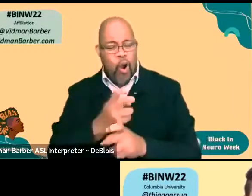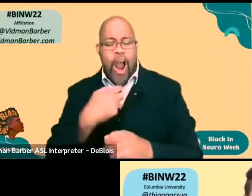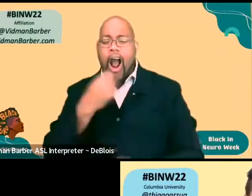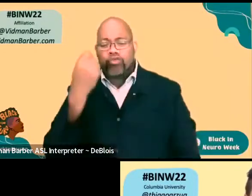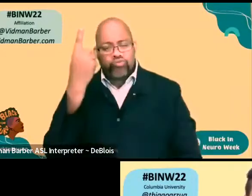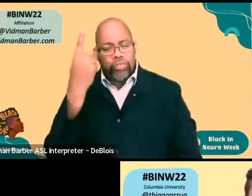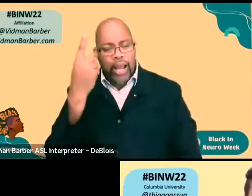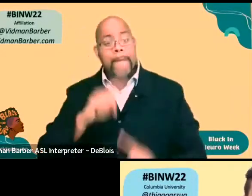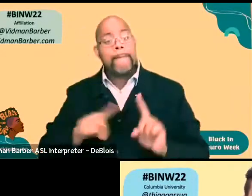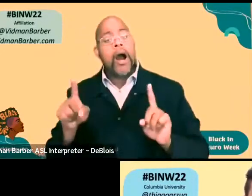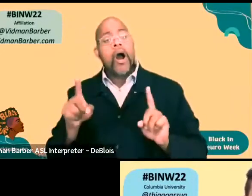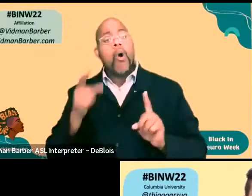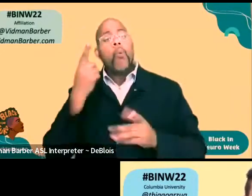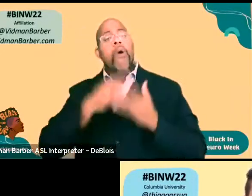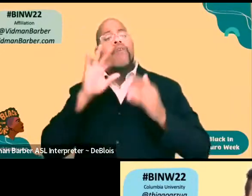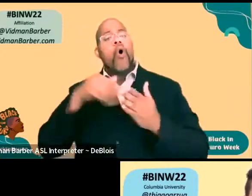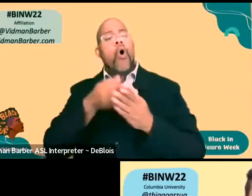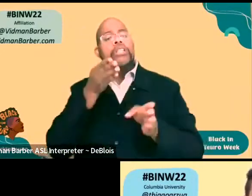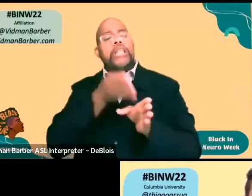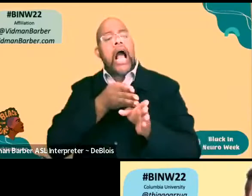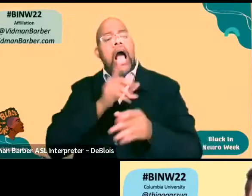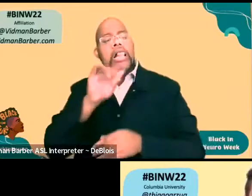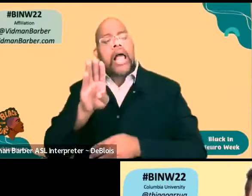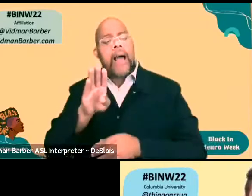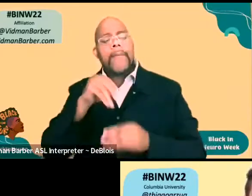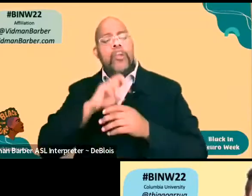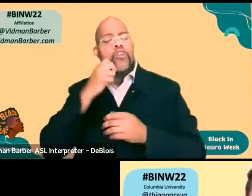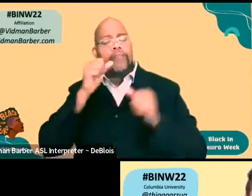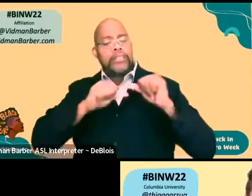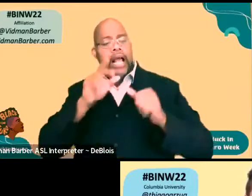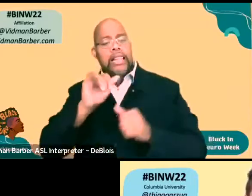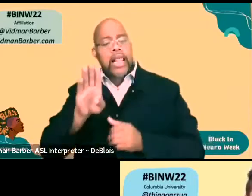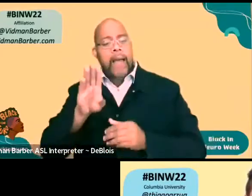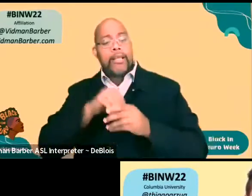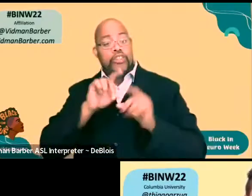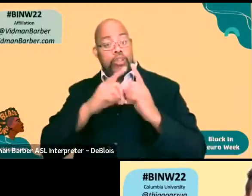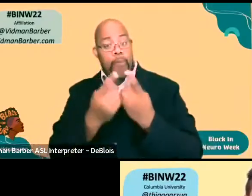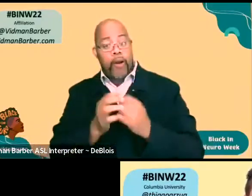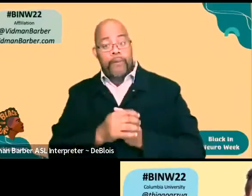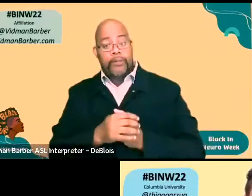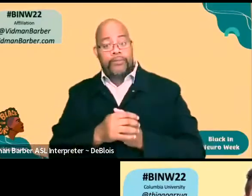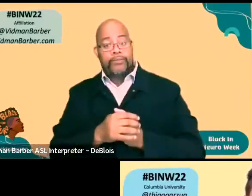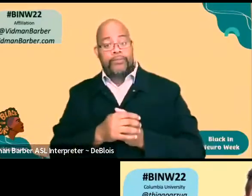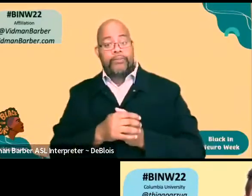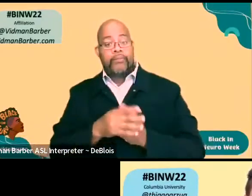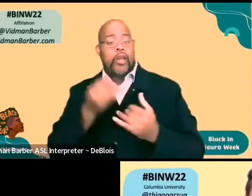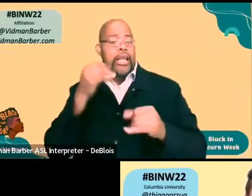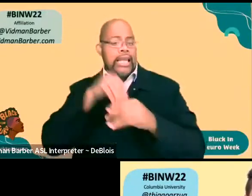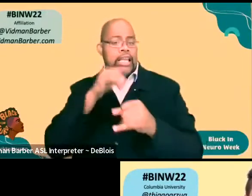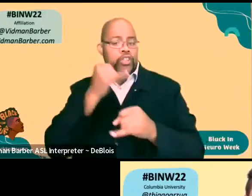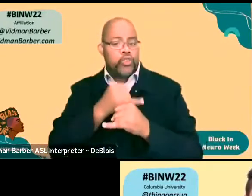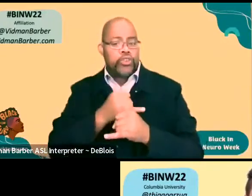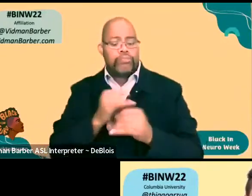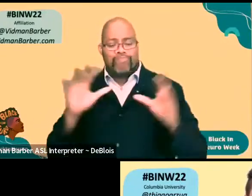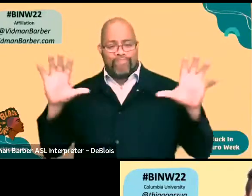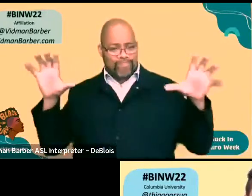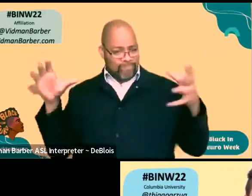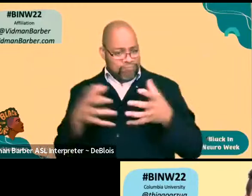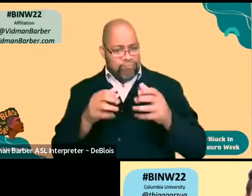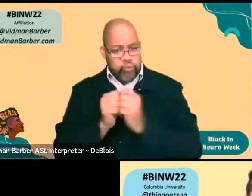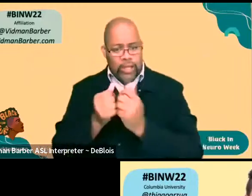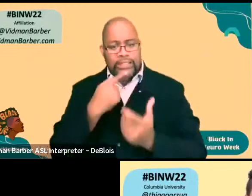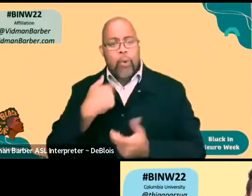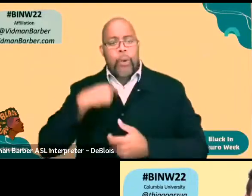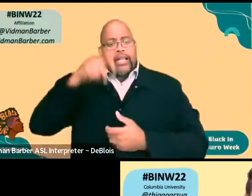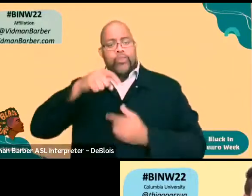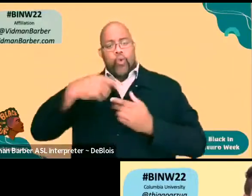that. But what if all the psychology labs and neuroscience labs in a department or in an institute come together and say, we